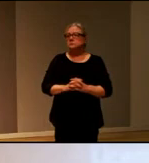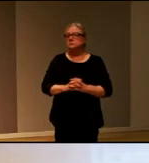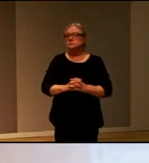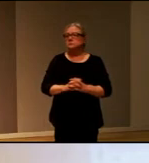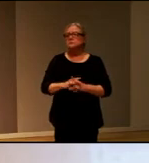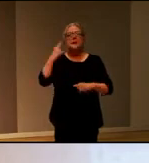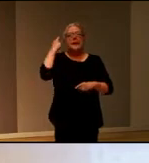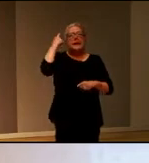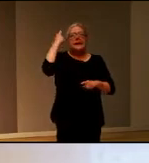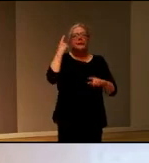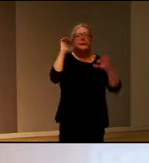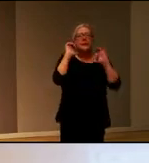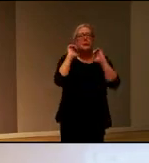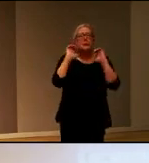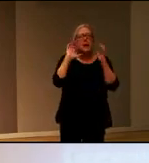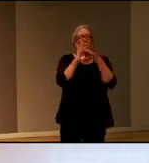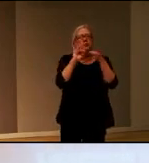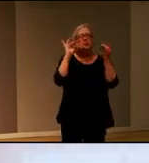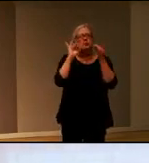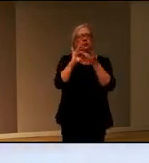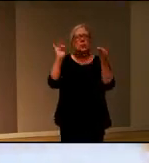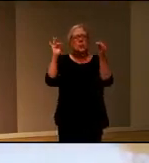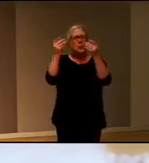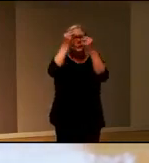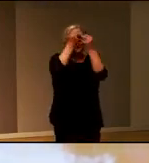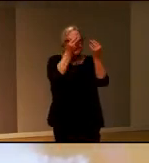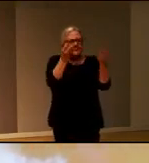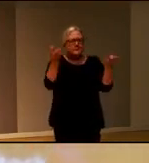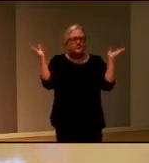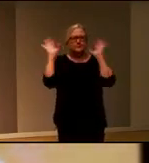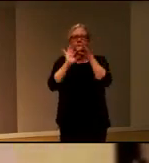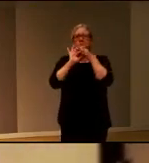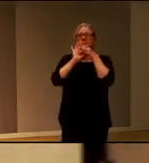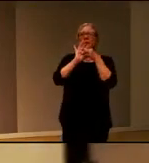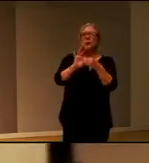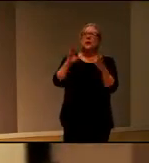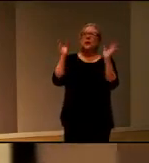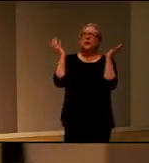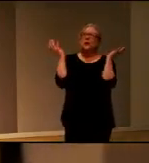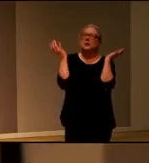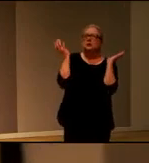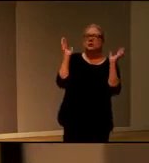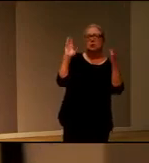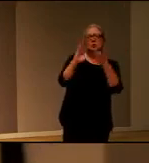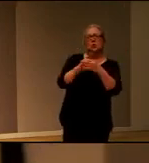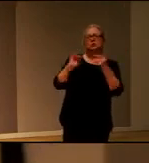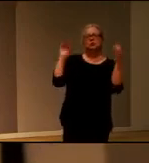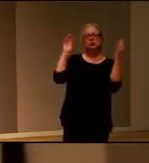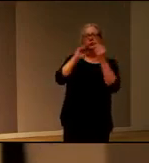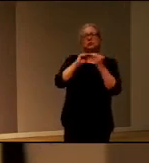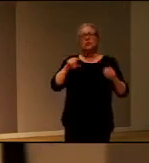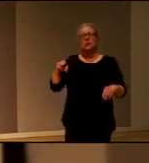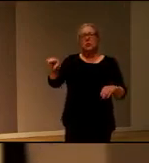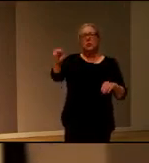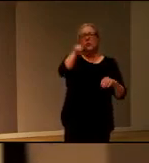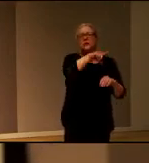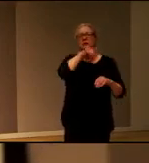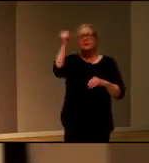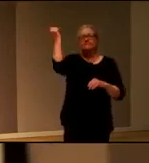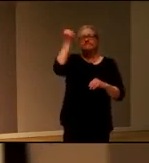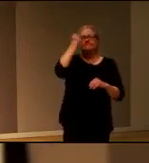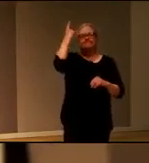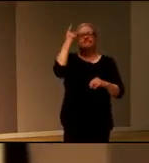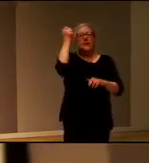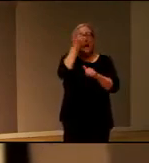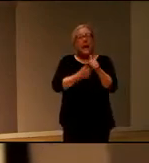Thinking about how to tell these stories around these more generalizable impacts, because everybody is